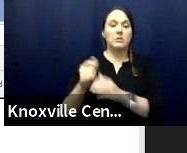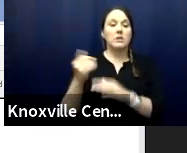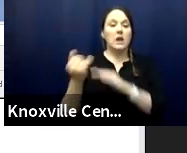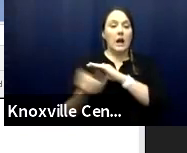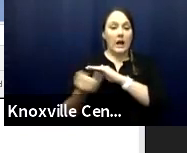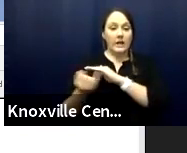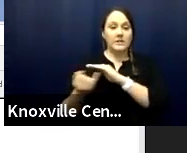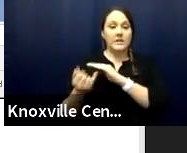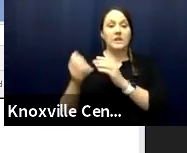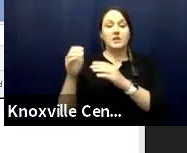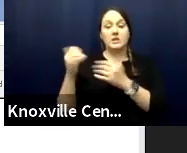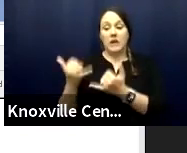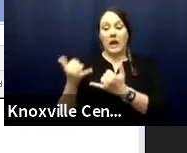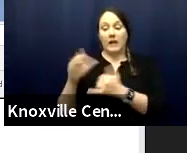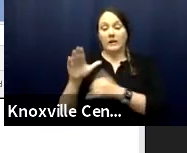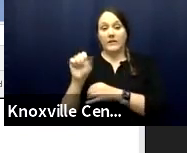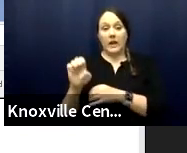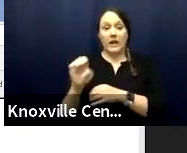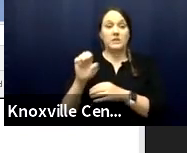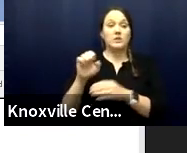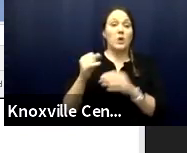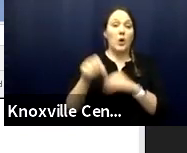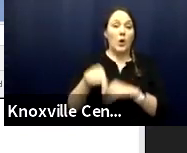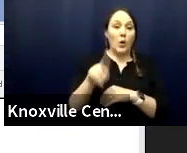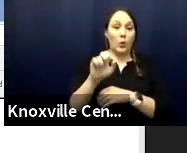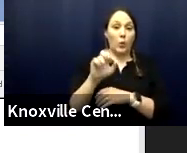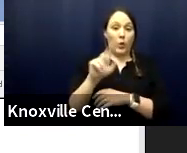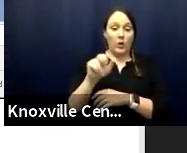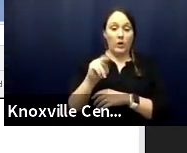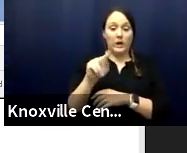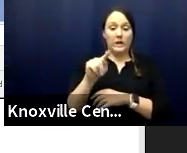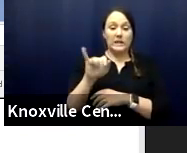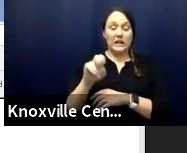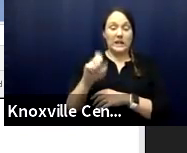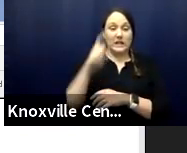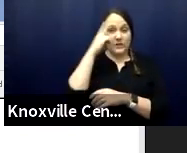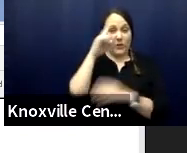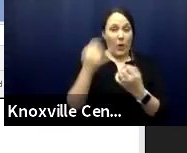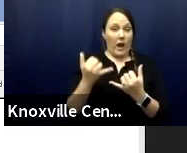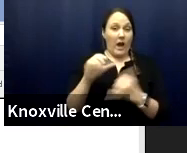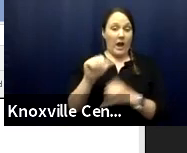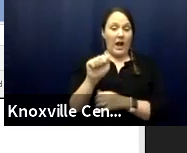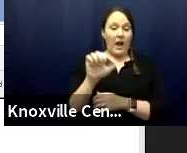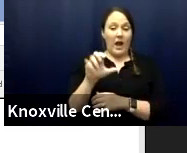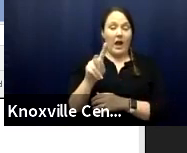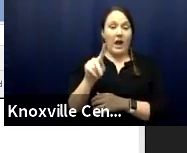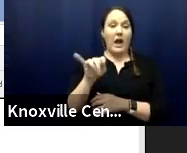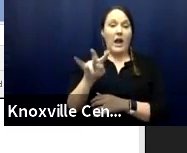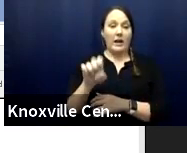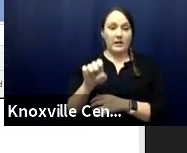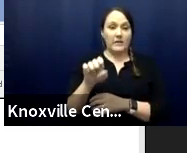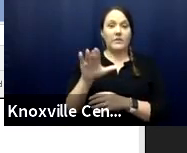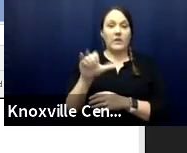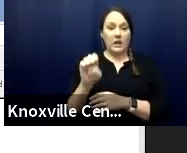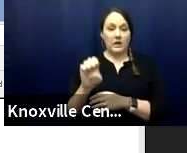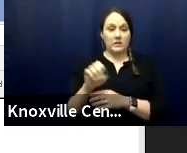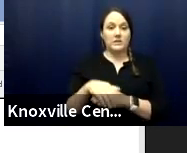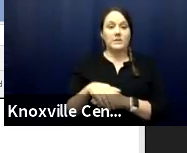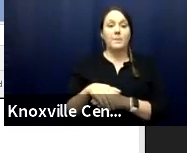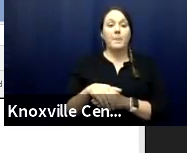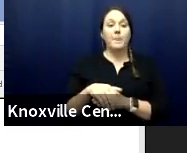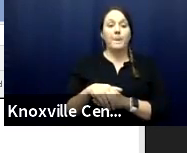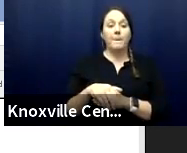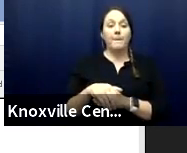active cases, and quarantine or for contacts. And the same for staff, 85 in isolation or quarantine, which gives